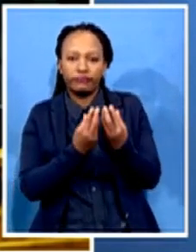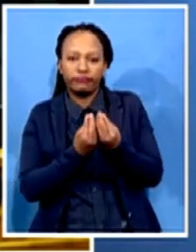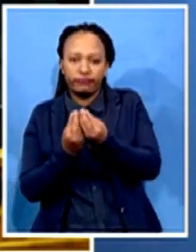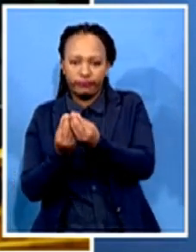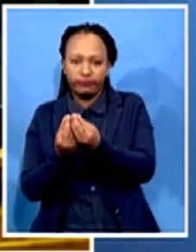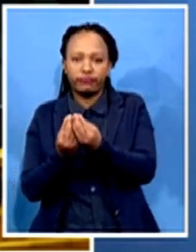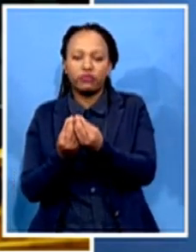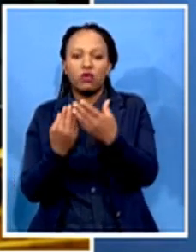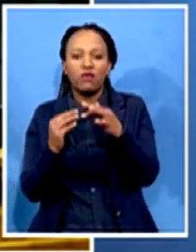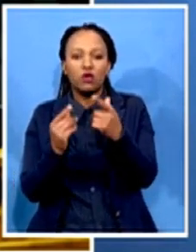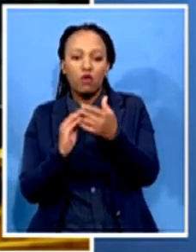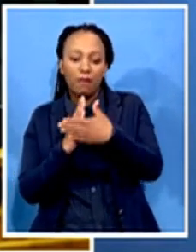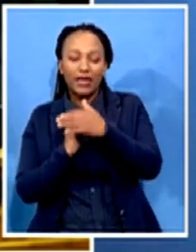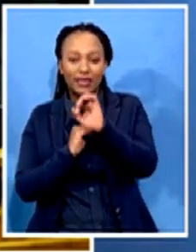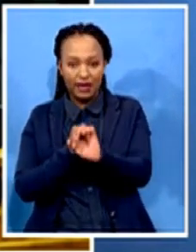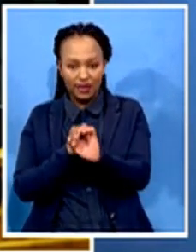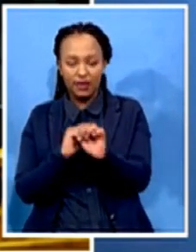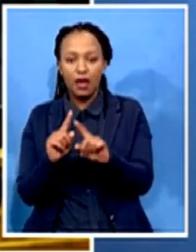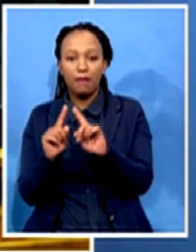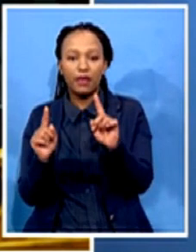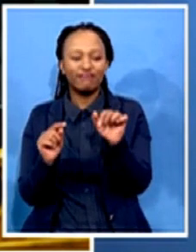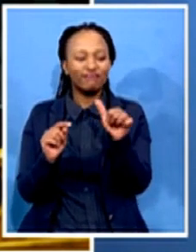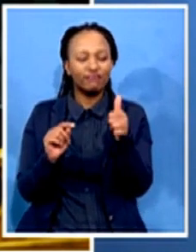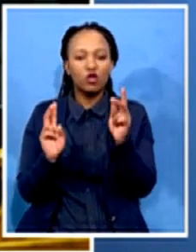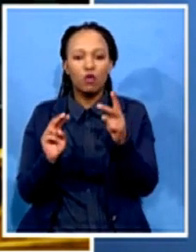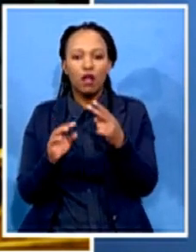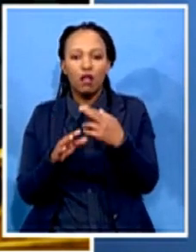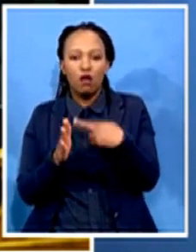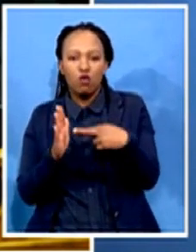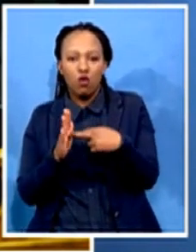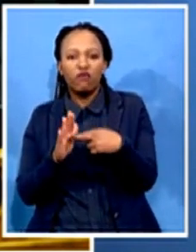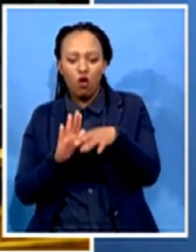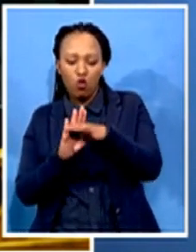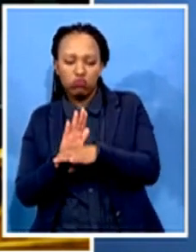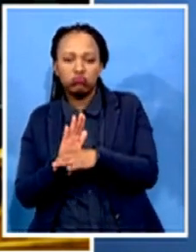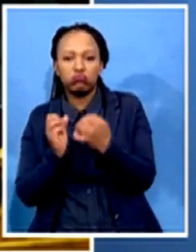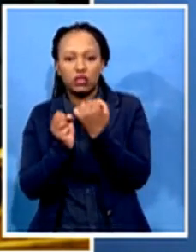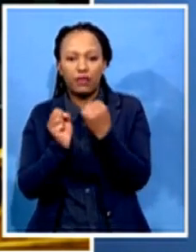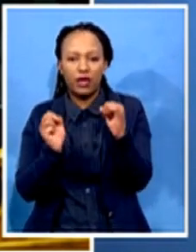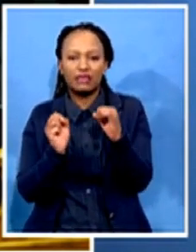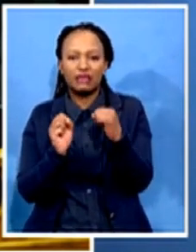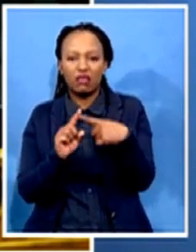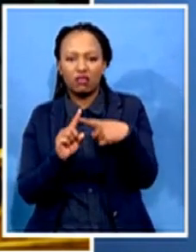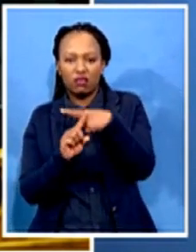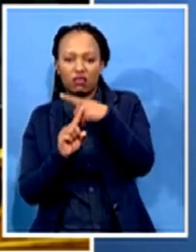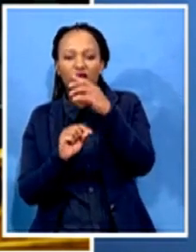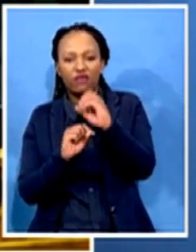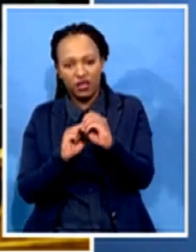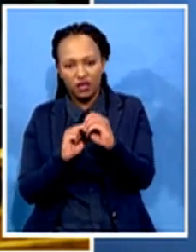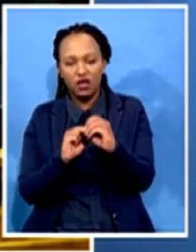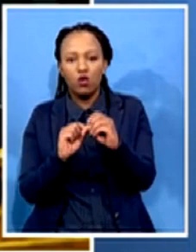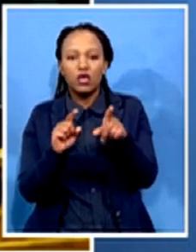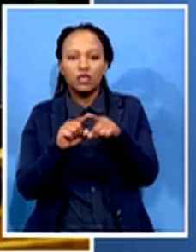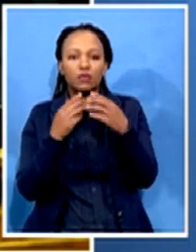any normal function of democracy, the minister herself would have stepped down. In the open letter to the president